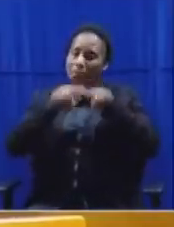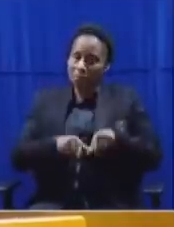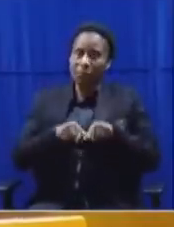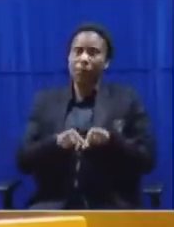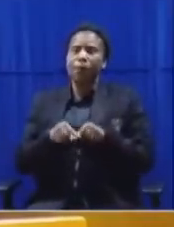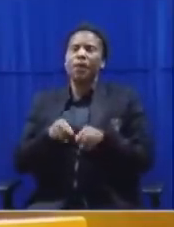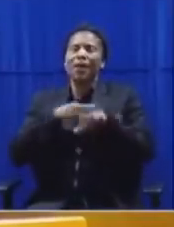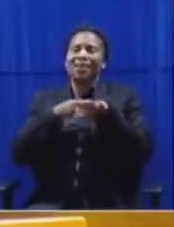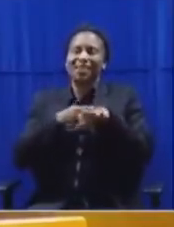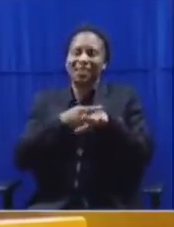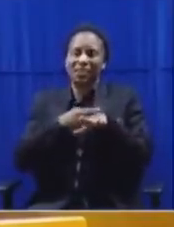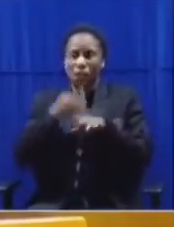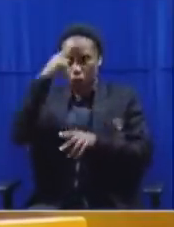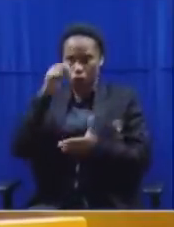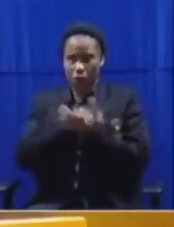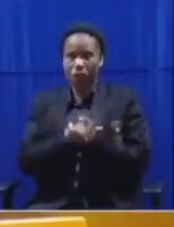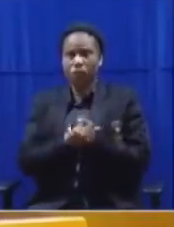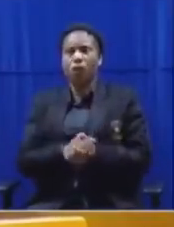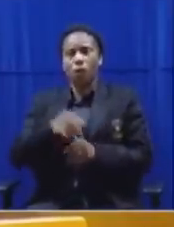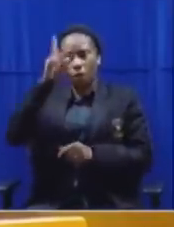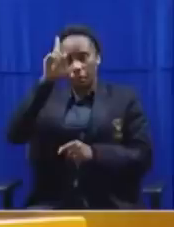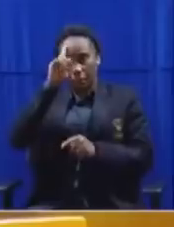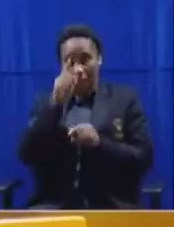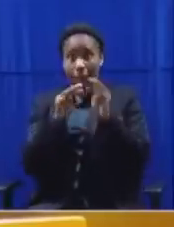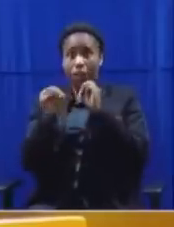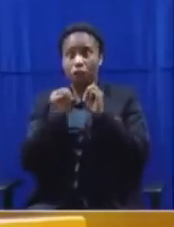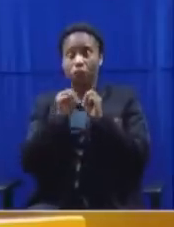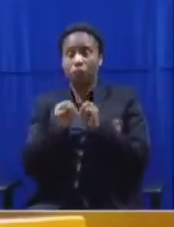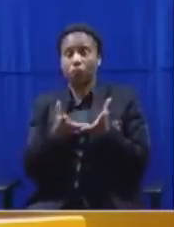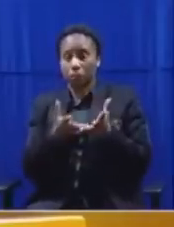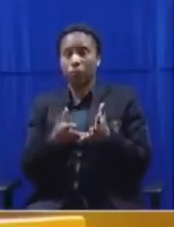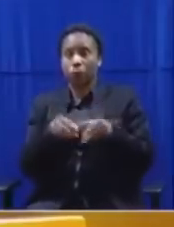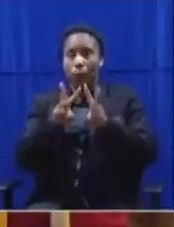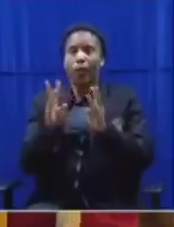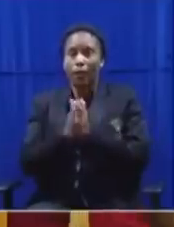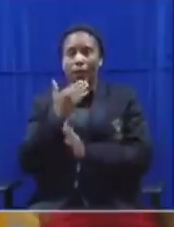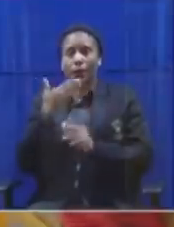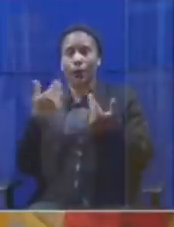of a black management of common resources that must be managed. Thank you very much.